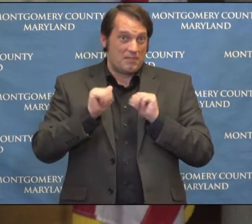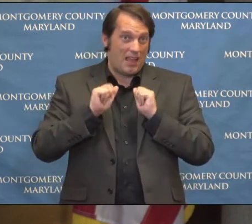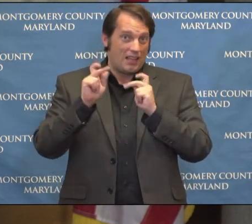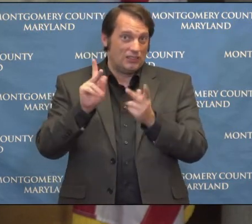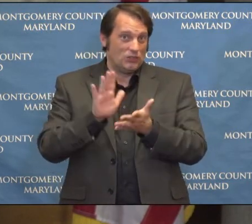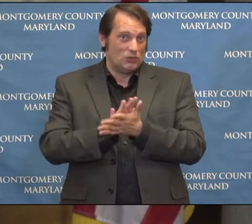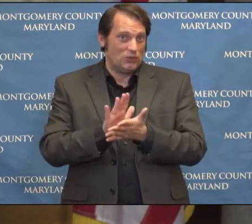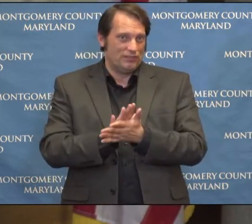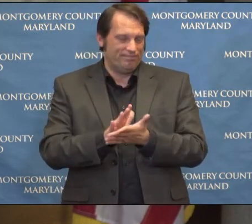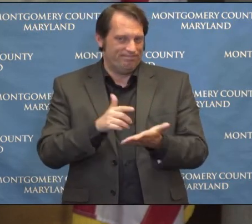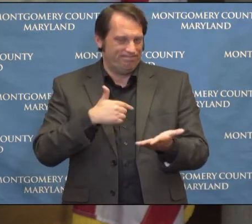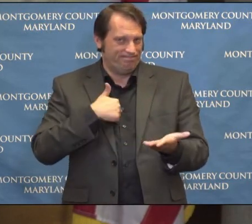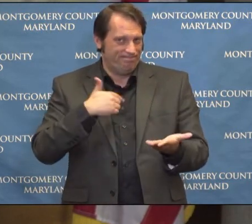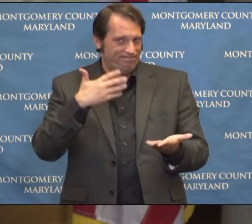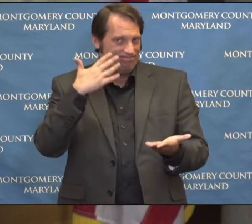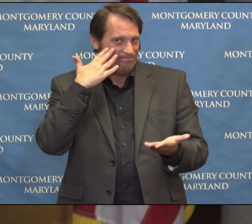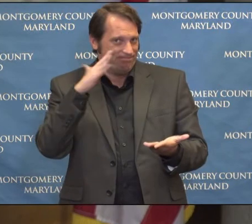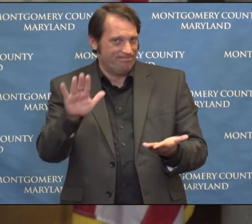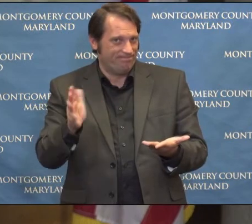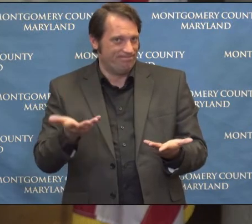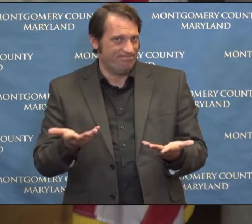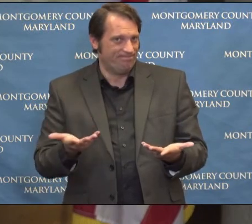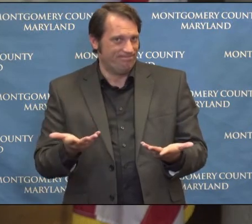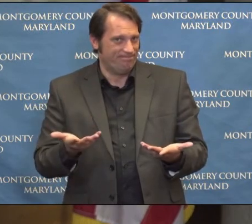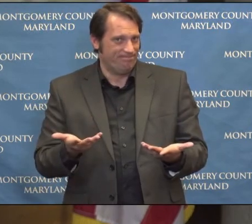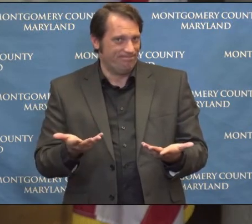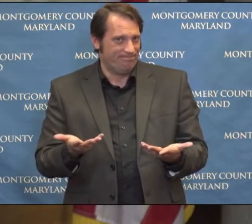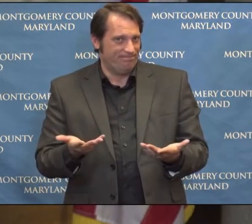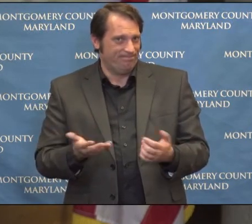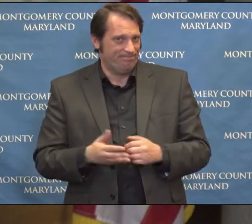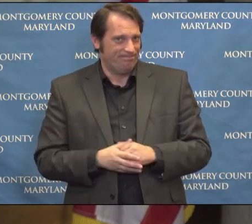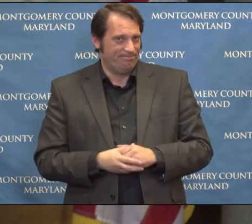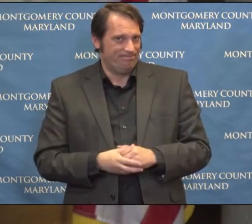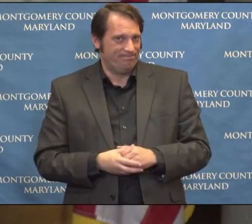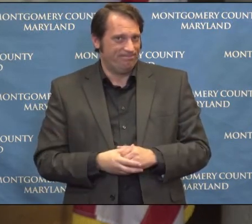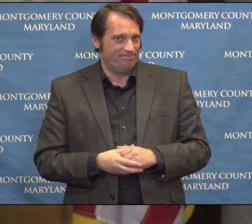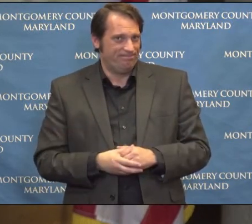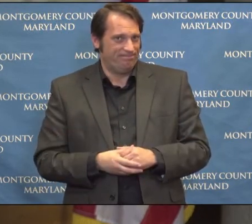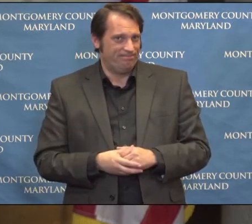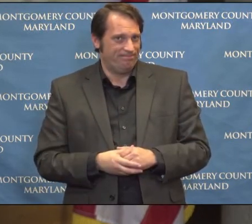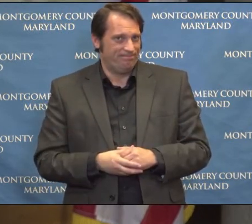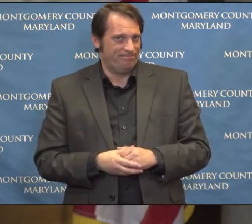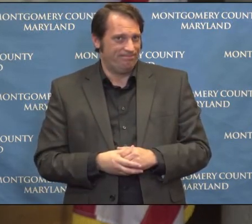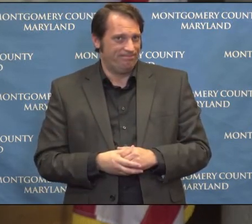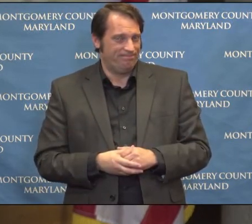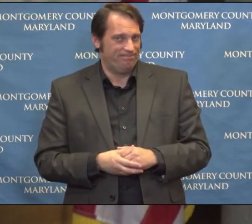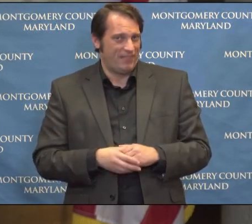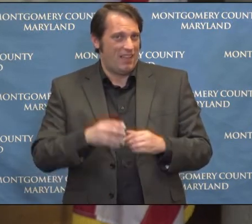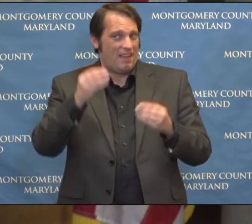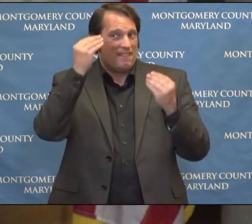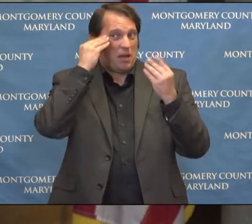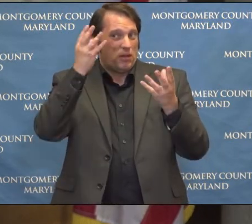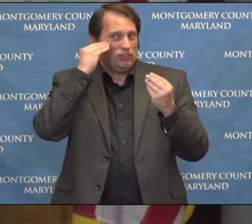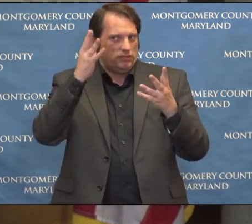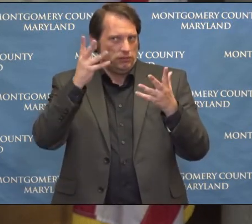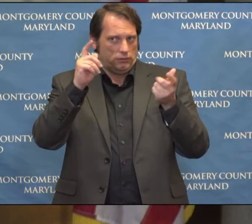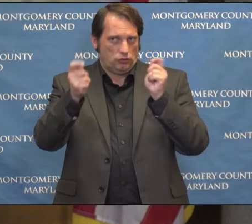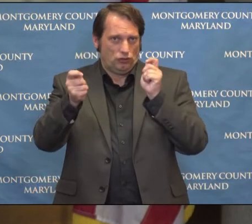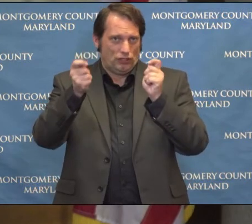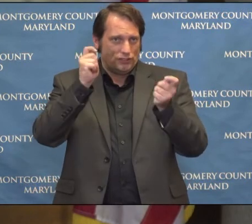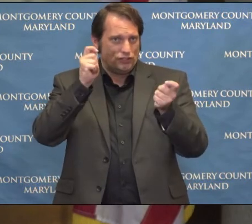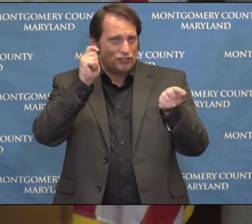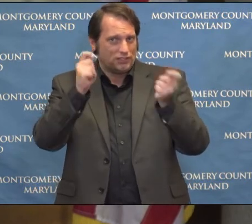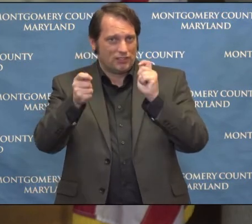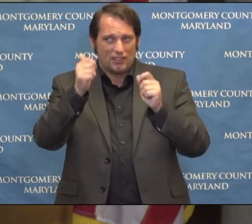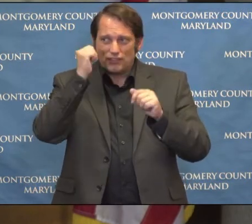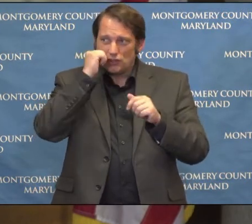year because I find out when you find out from the press conference of the governor. That's when I find out what's going to happen next. And I'm